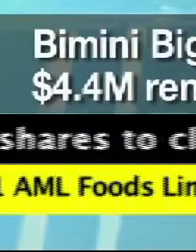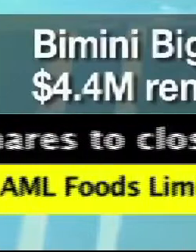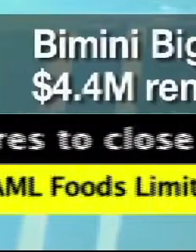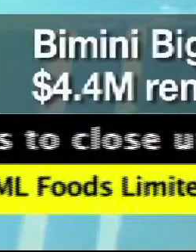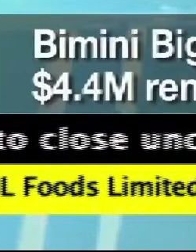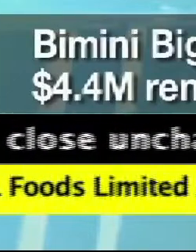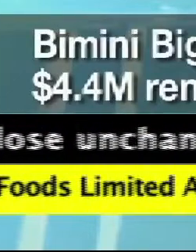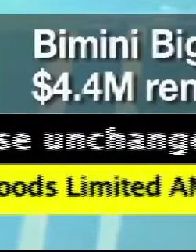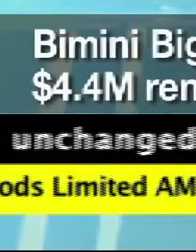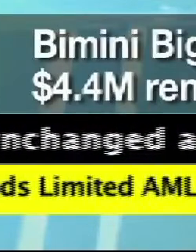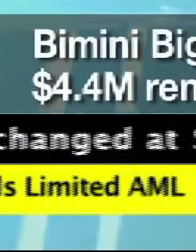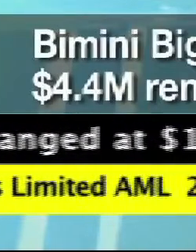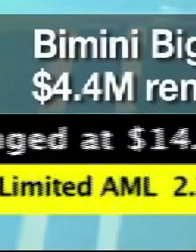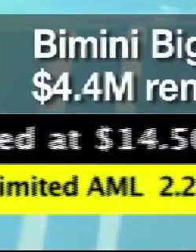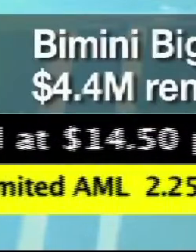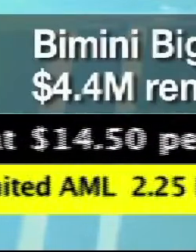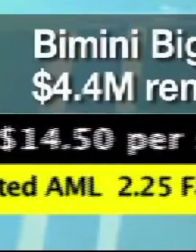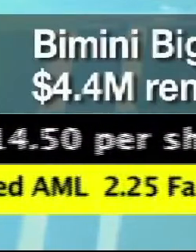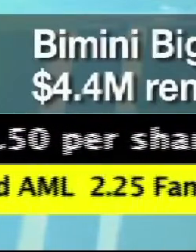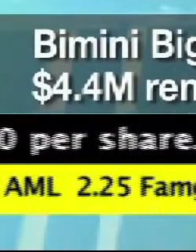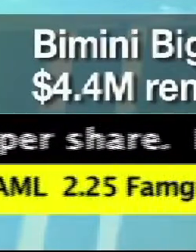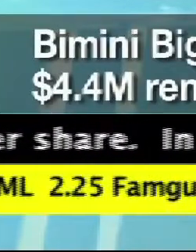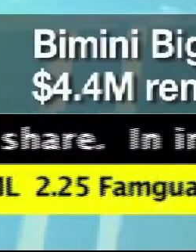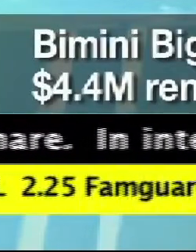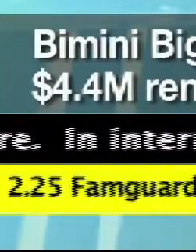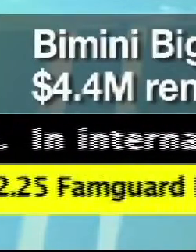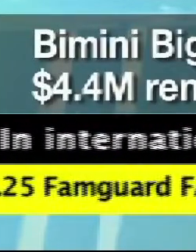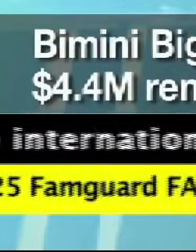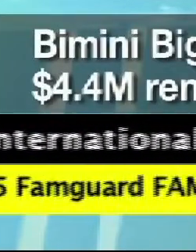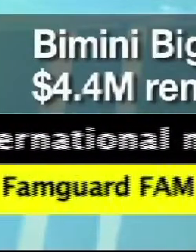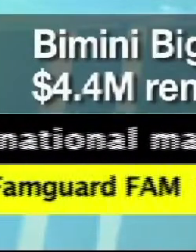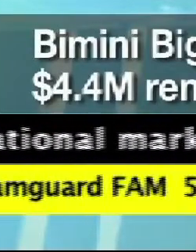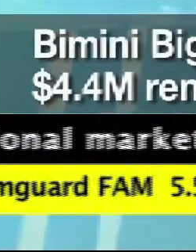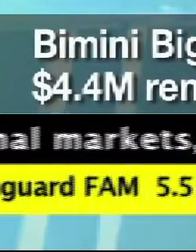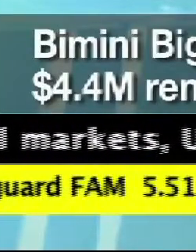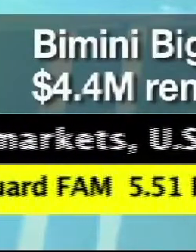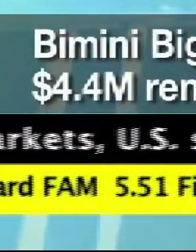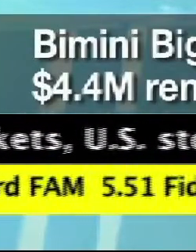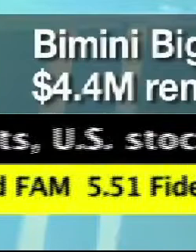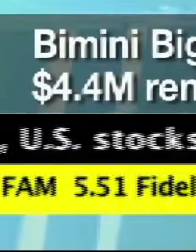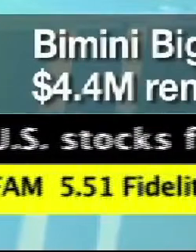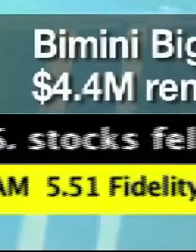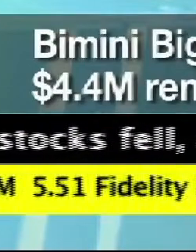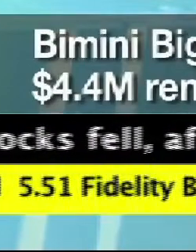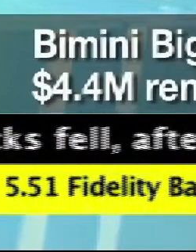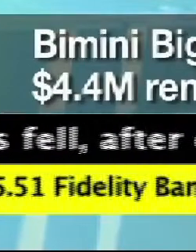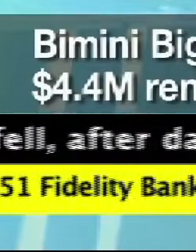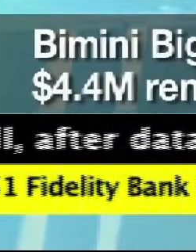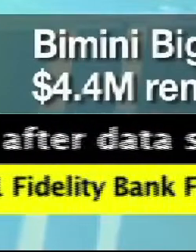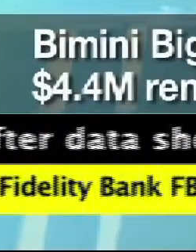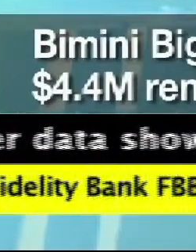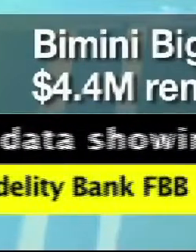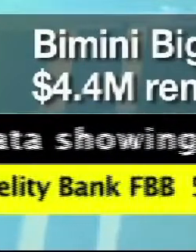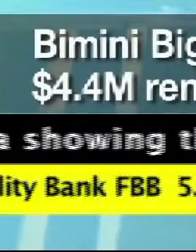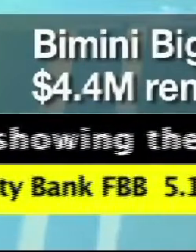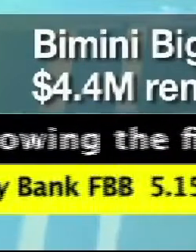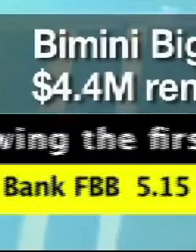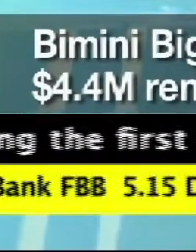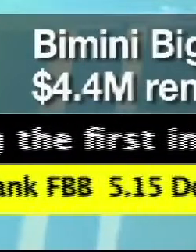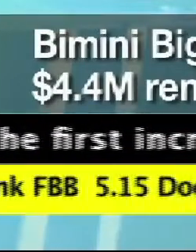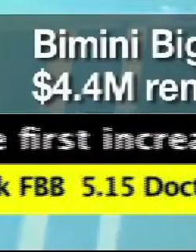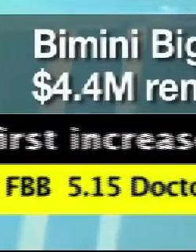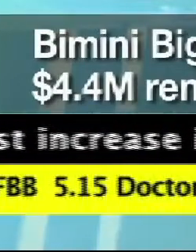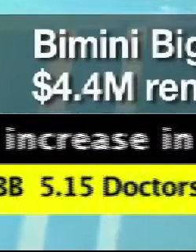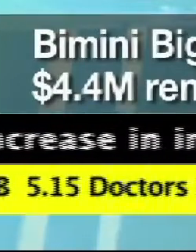glass bottom dive boat, and several other capital improvements to the property. Some of those improvements include landscaping, painting,